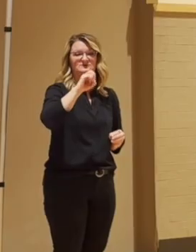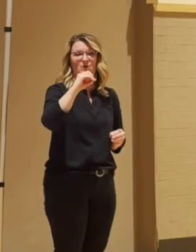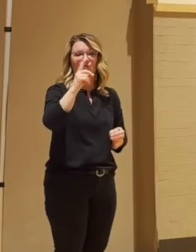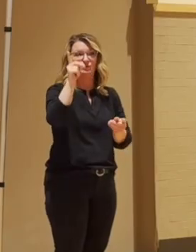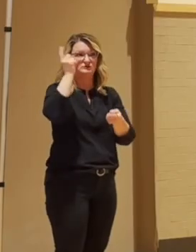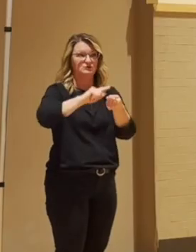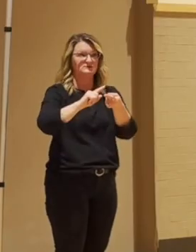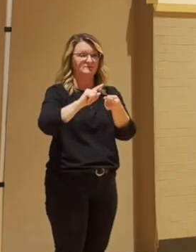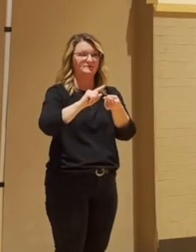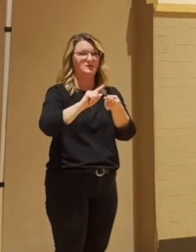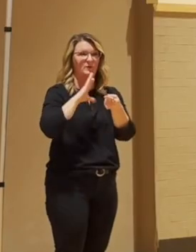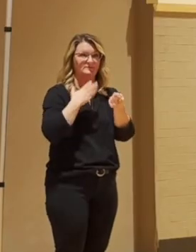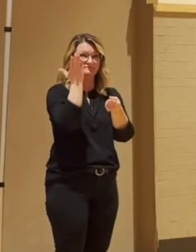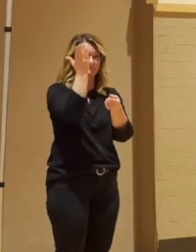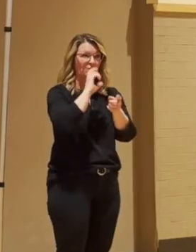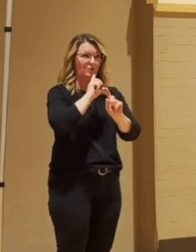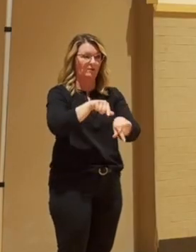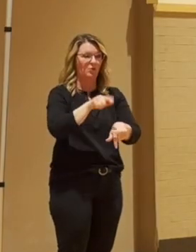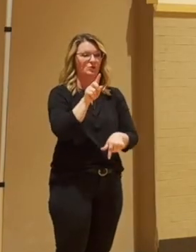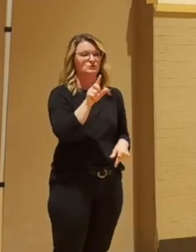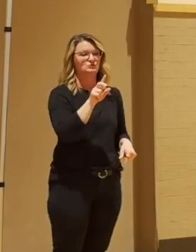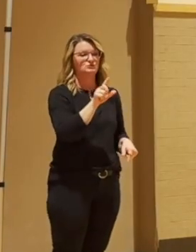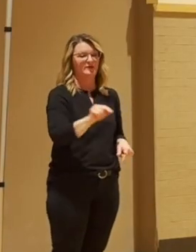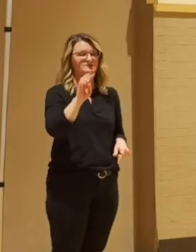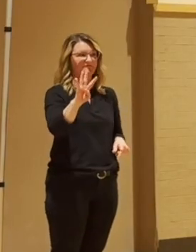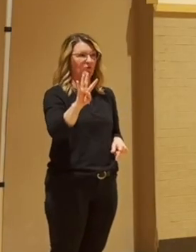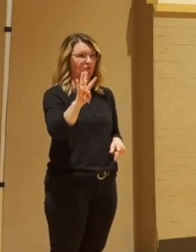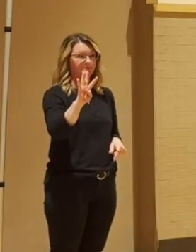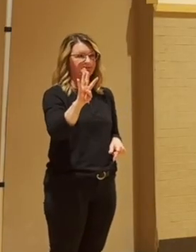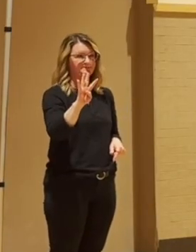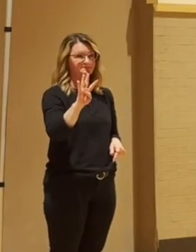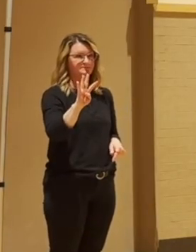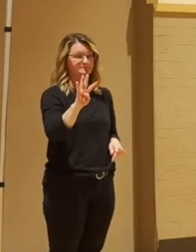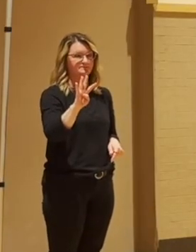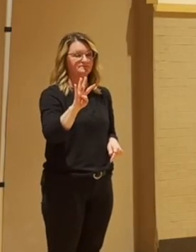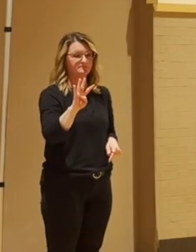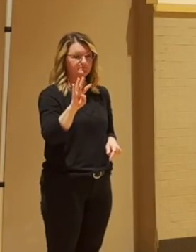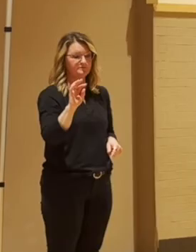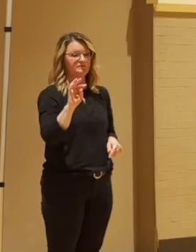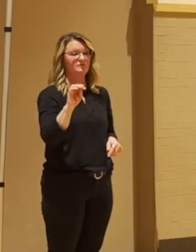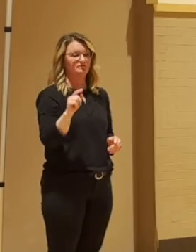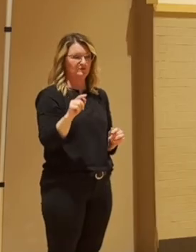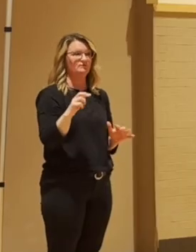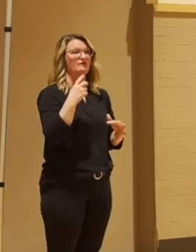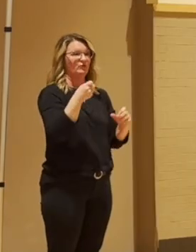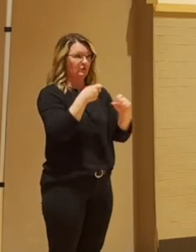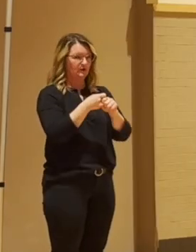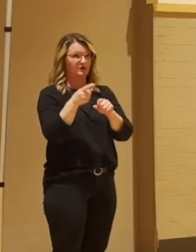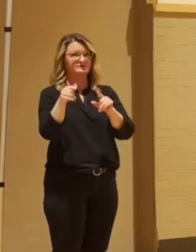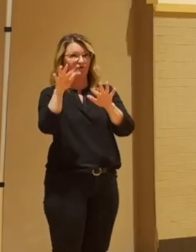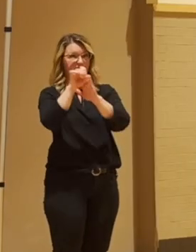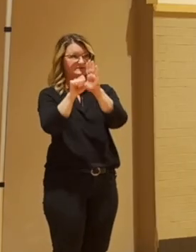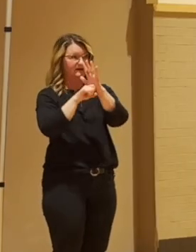those, we submitted a report in 2004 that took a few years for them to get back to